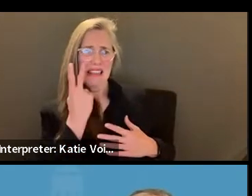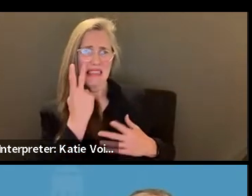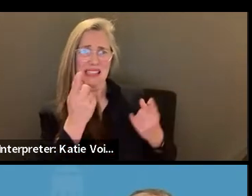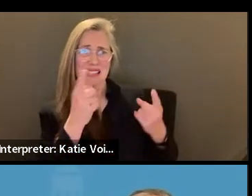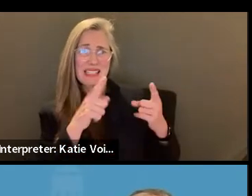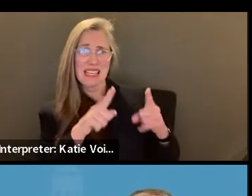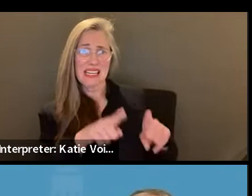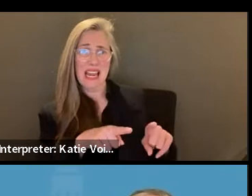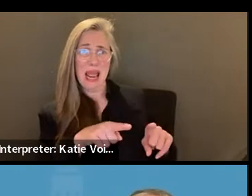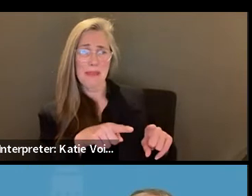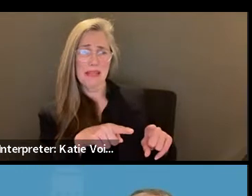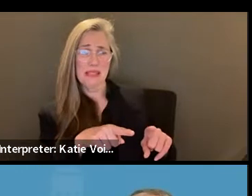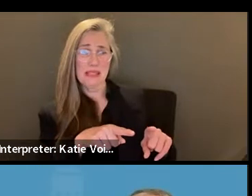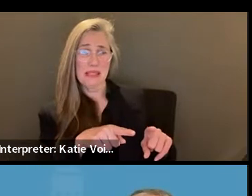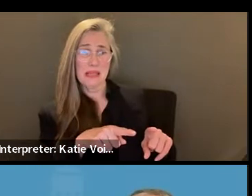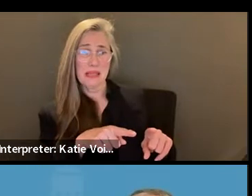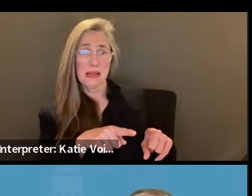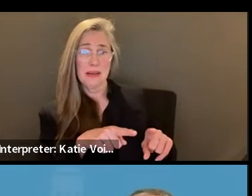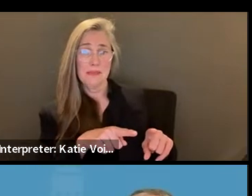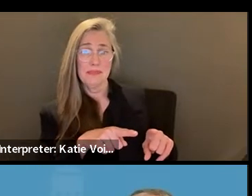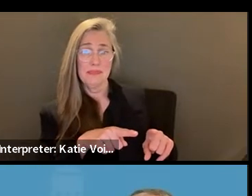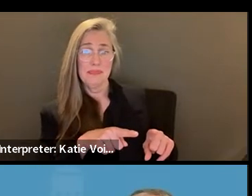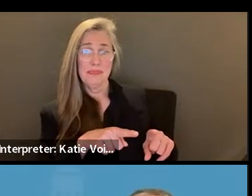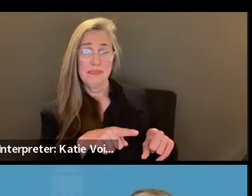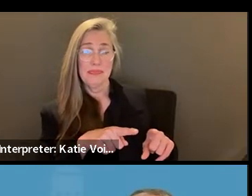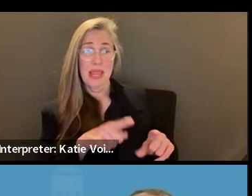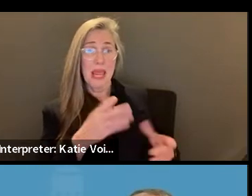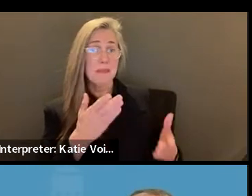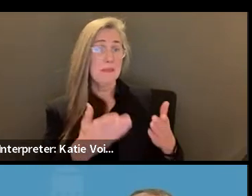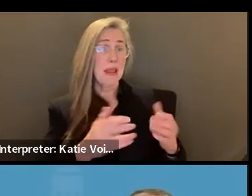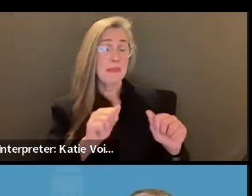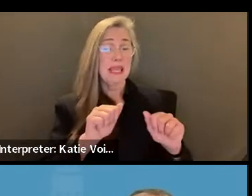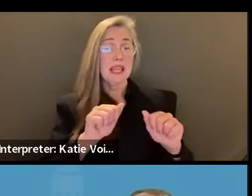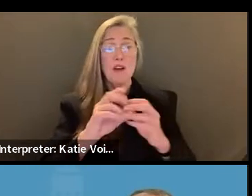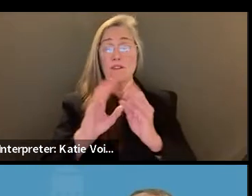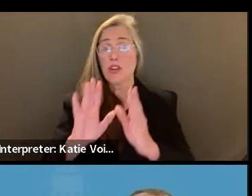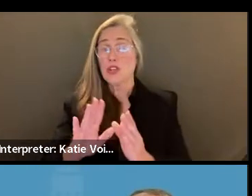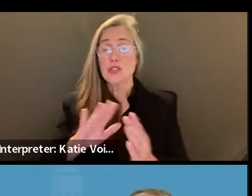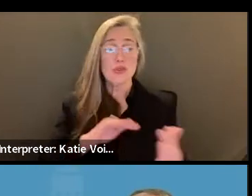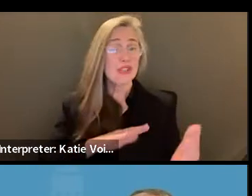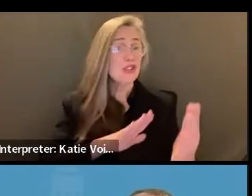And a safe way to be able to have the students address that.